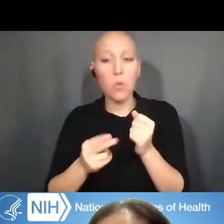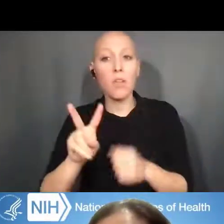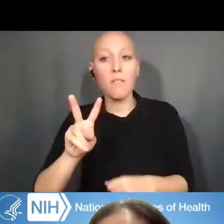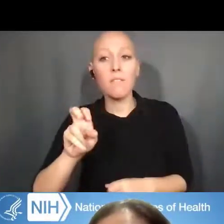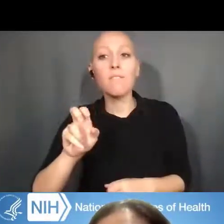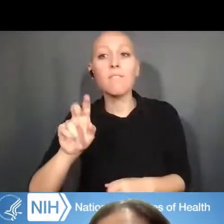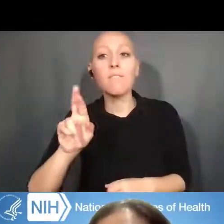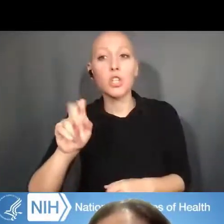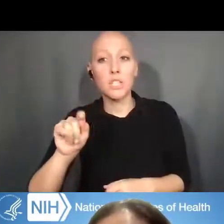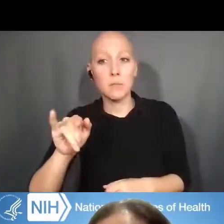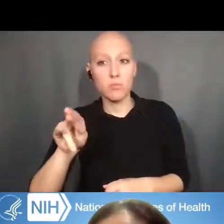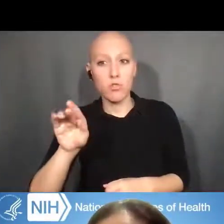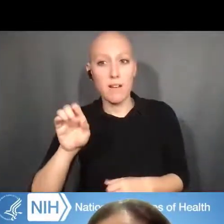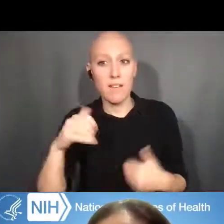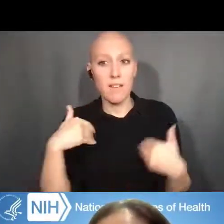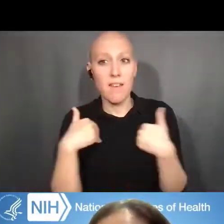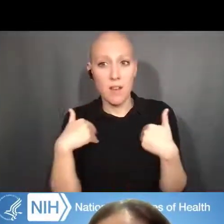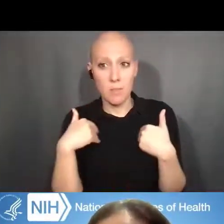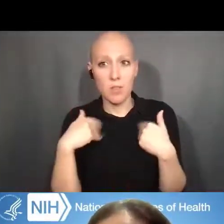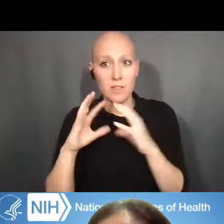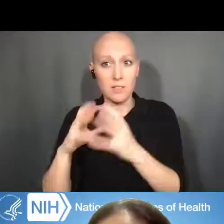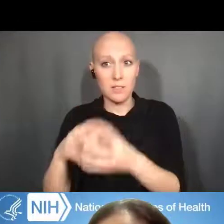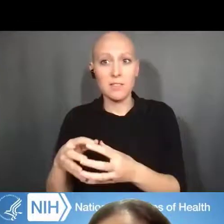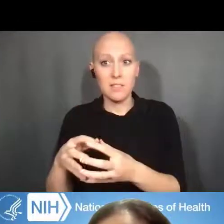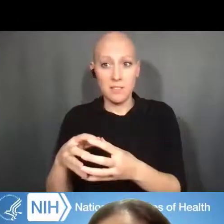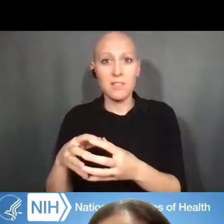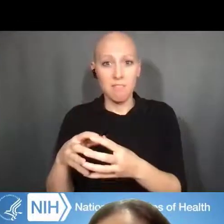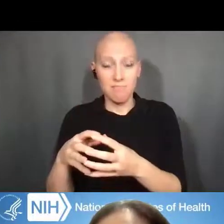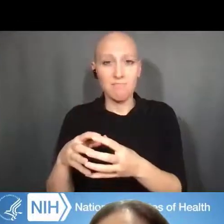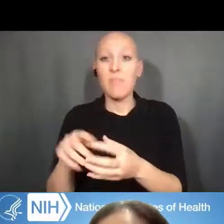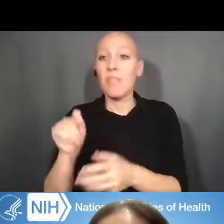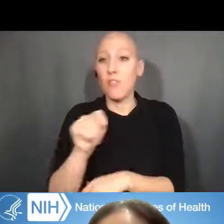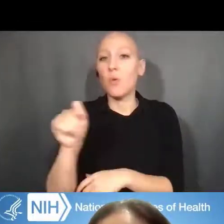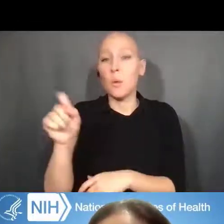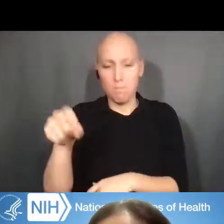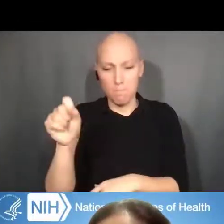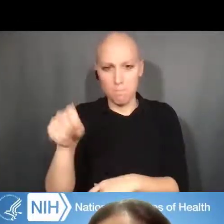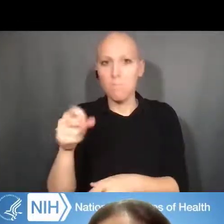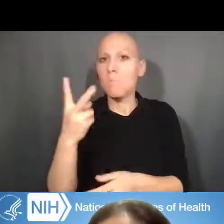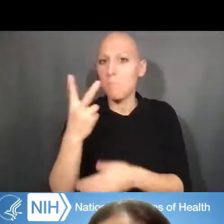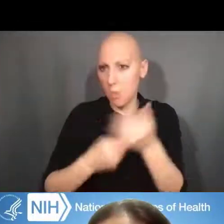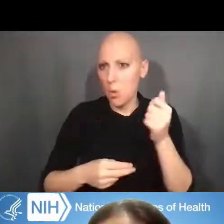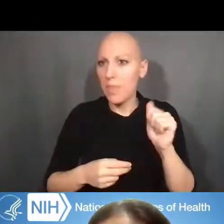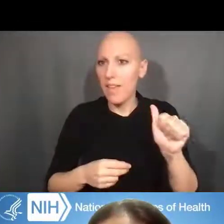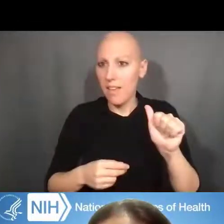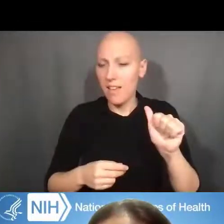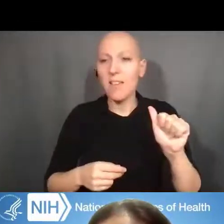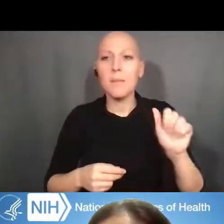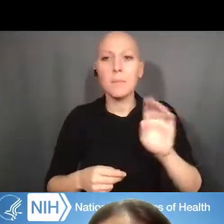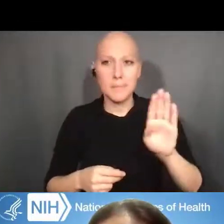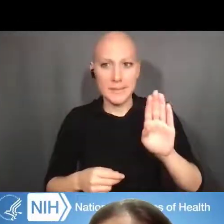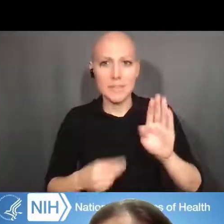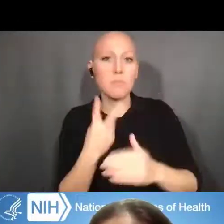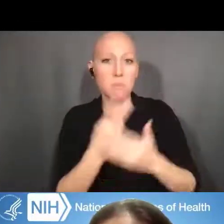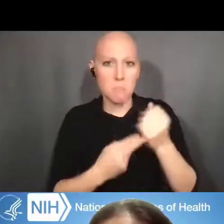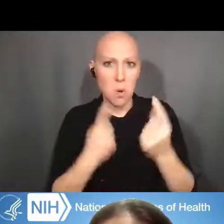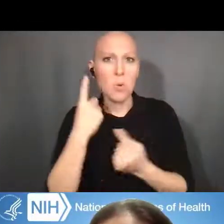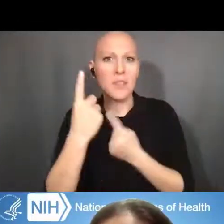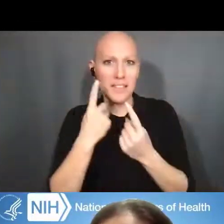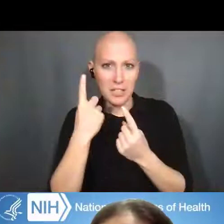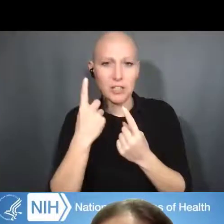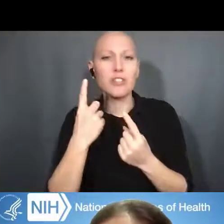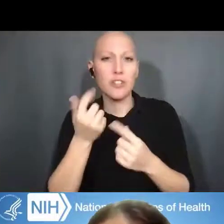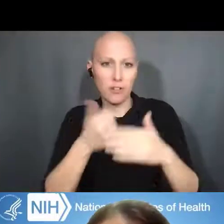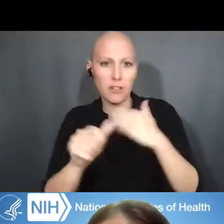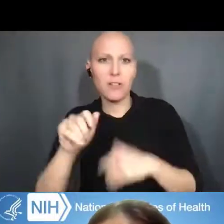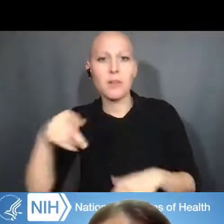and therefore they would be considered live vertebrate animals, and they would be covered by the PHS policy. Good job for those two,